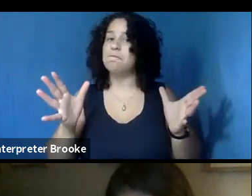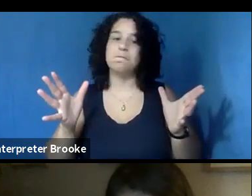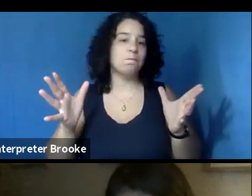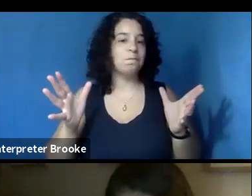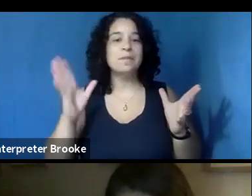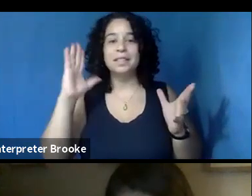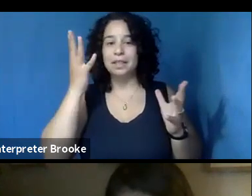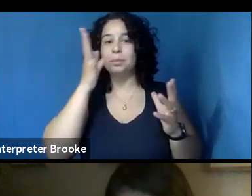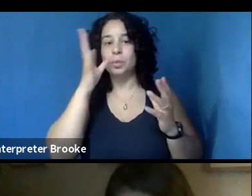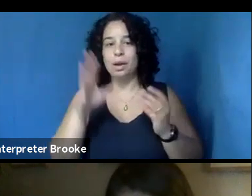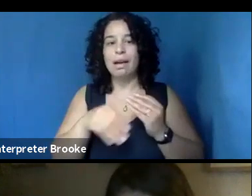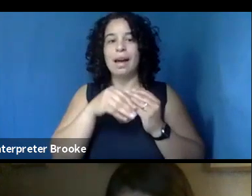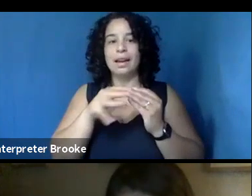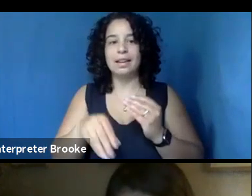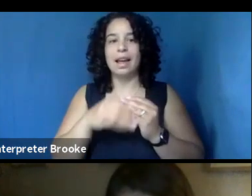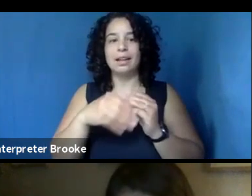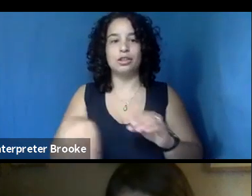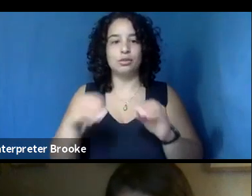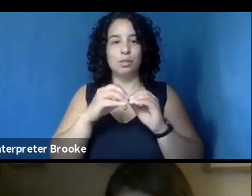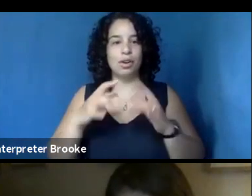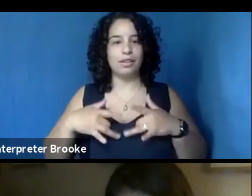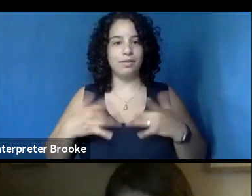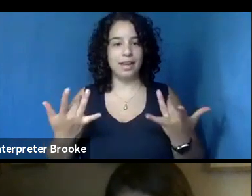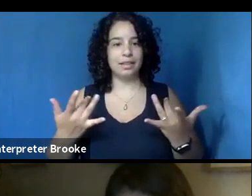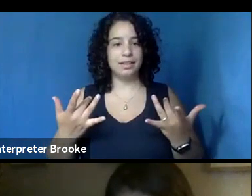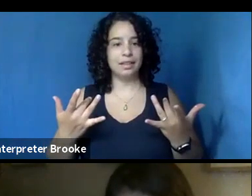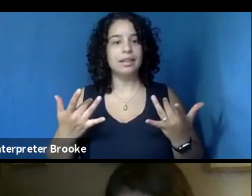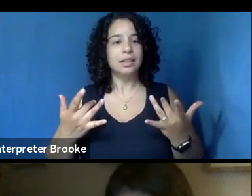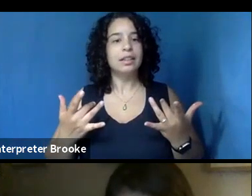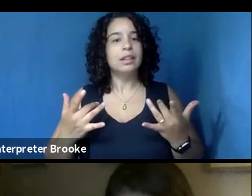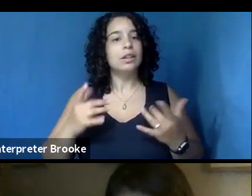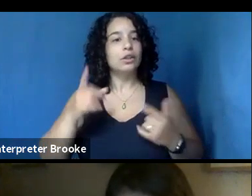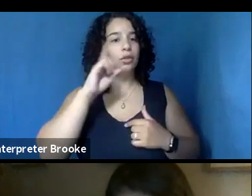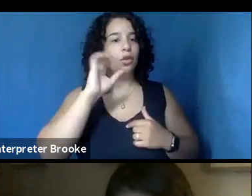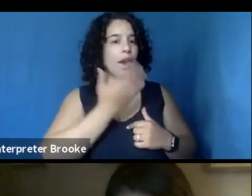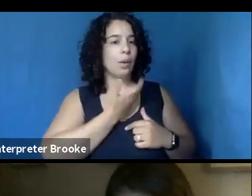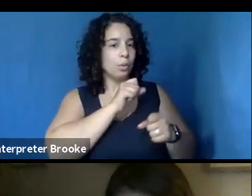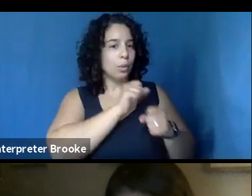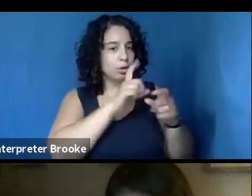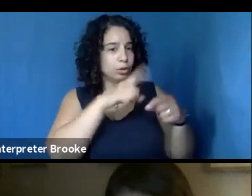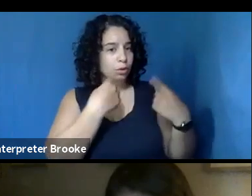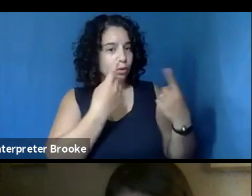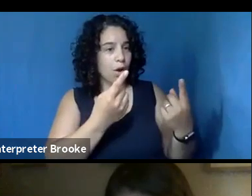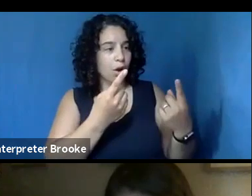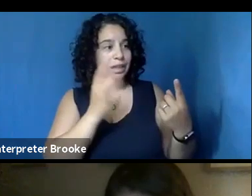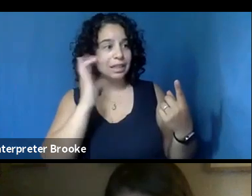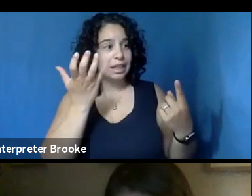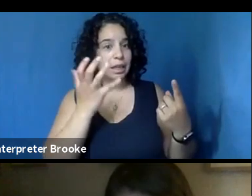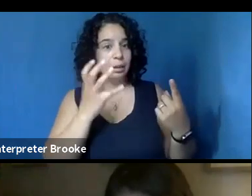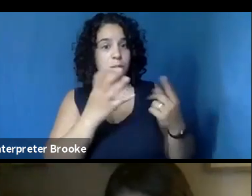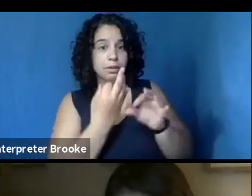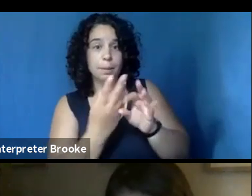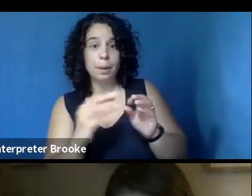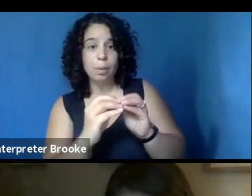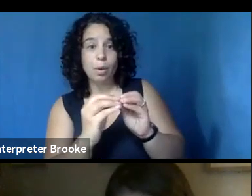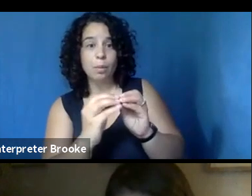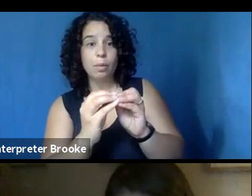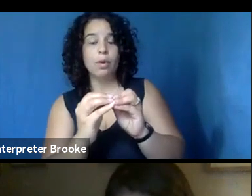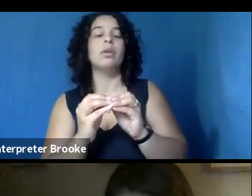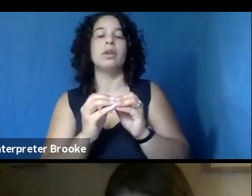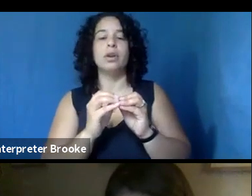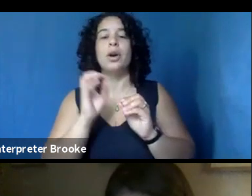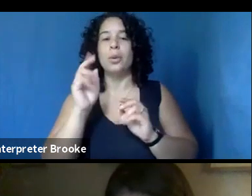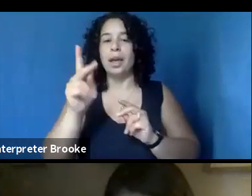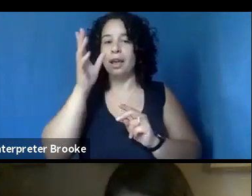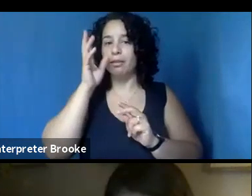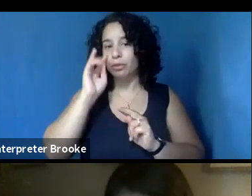more events in response to the work that we've already done. So look out for upcoming events from us,